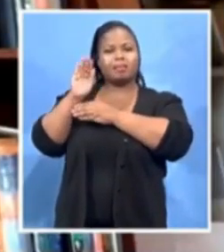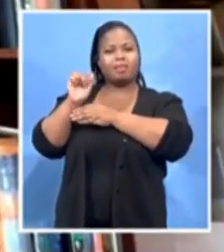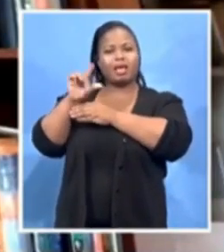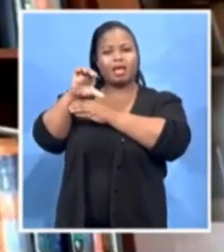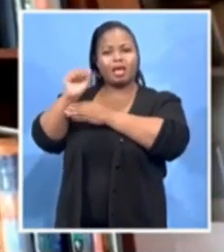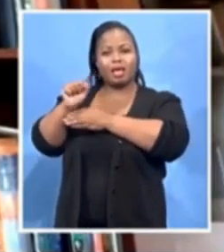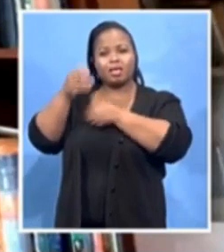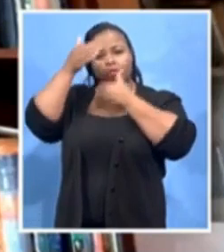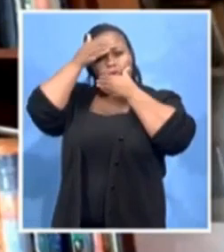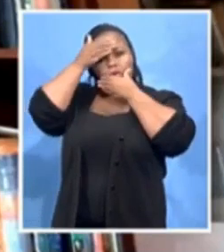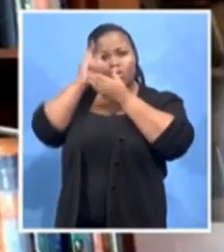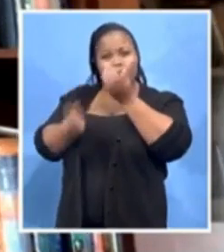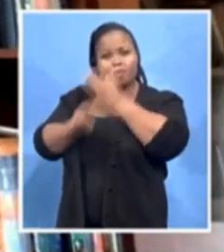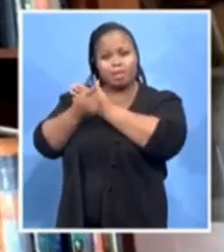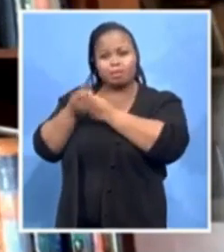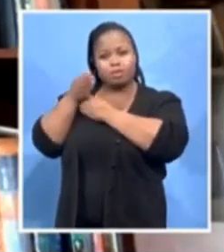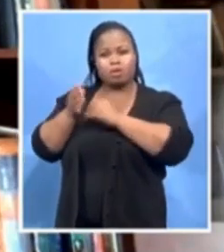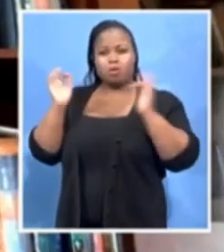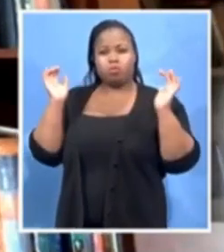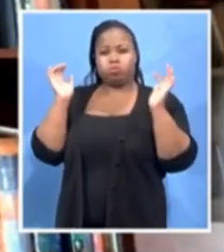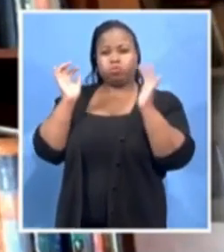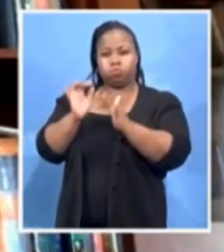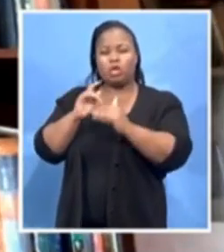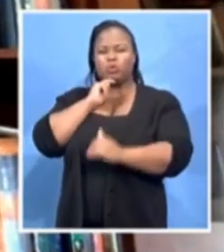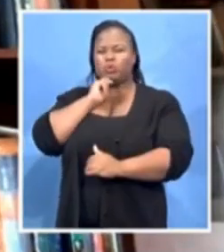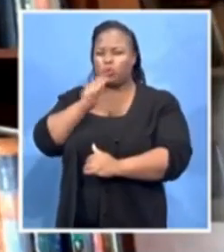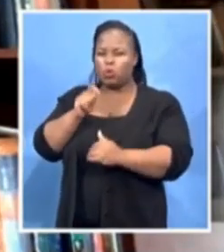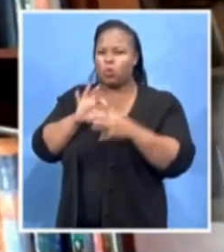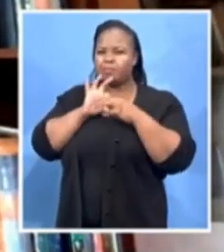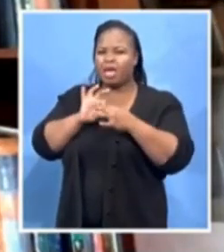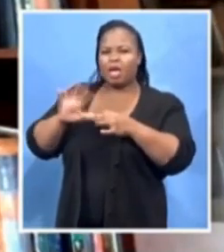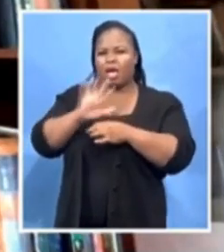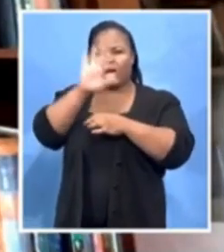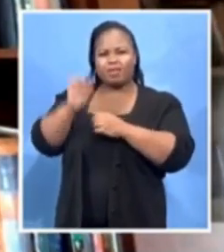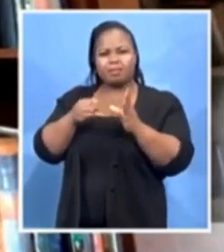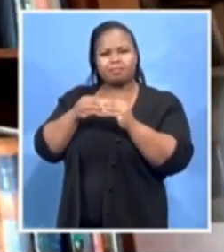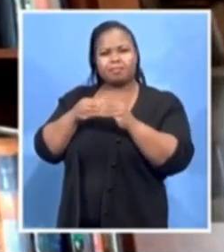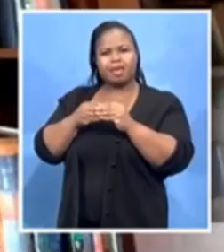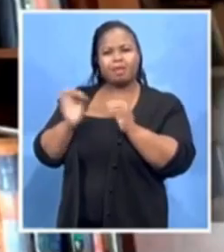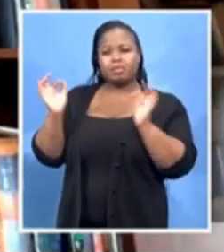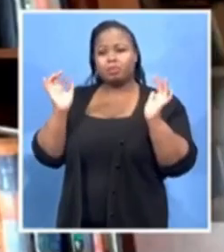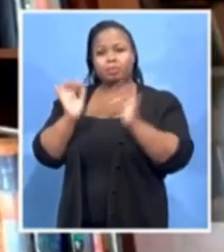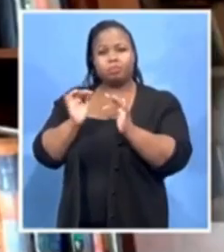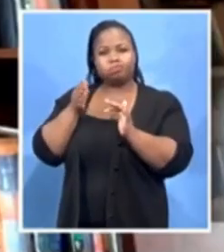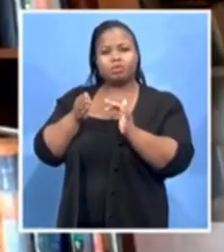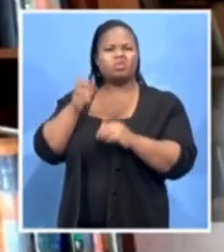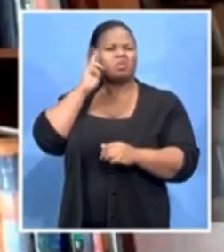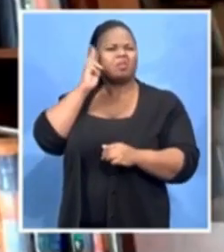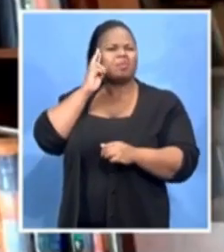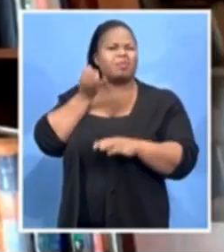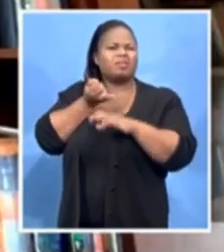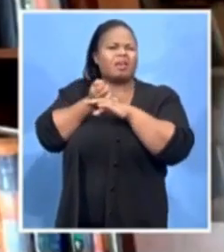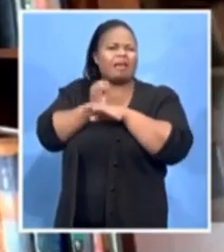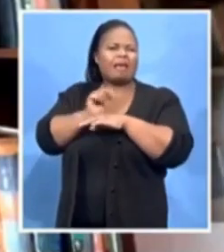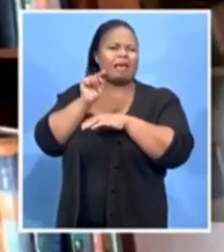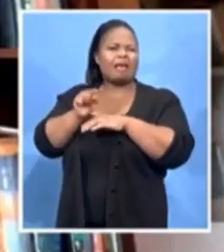true Pan-Africanists. It must always be remembered that even as early as those days,